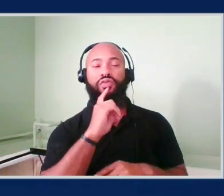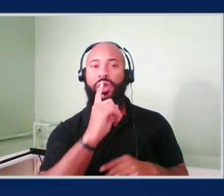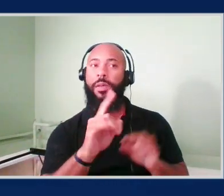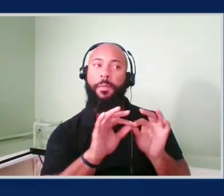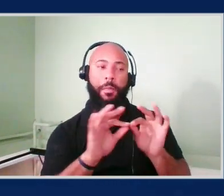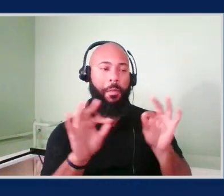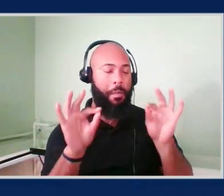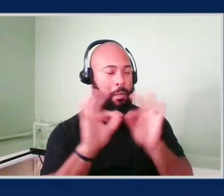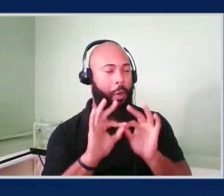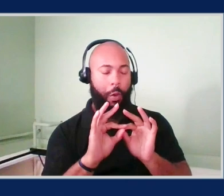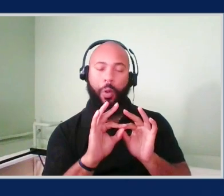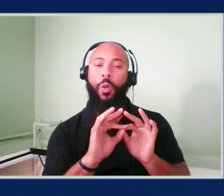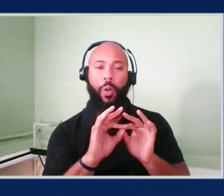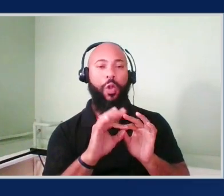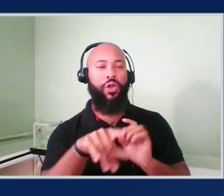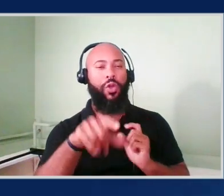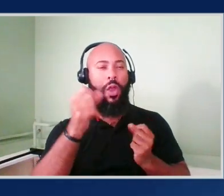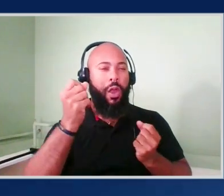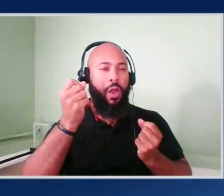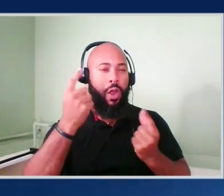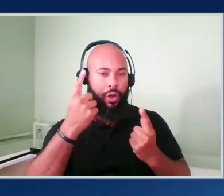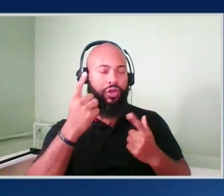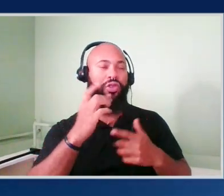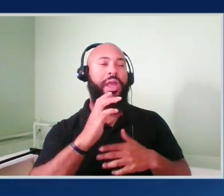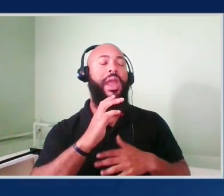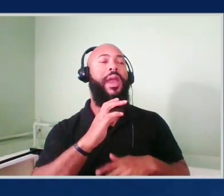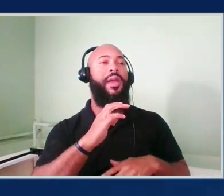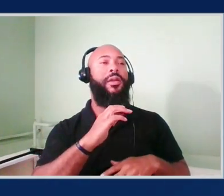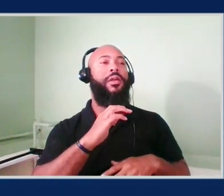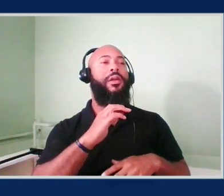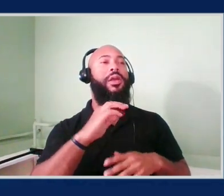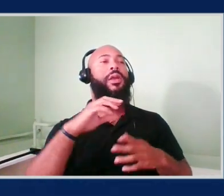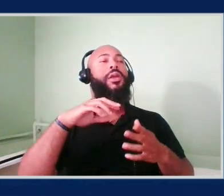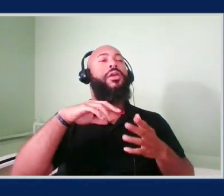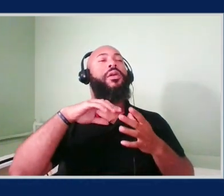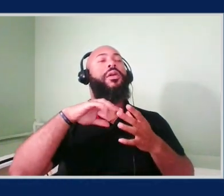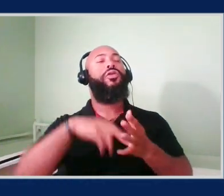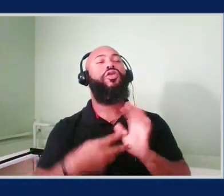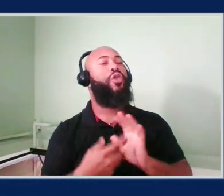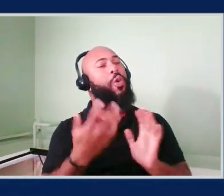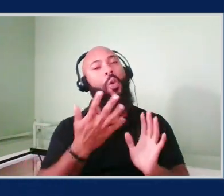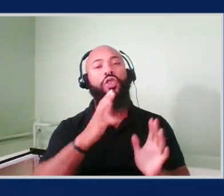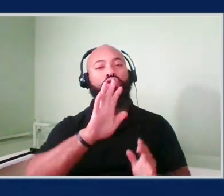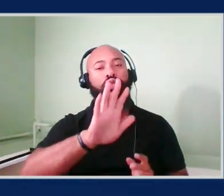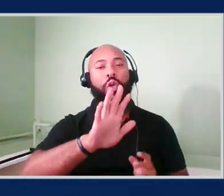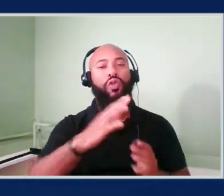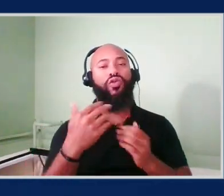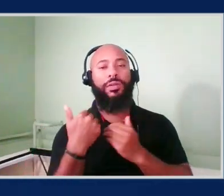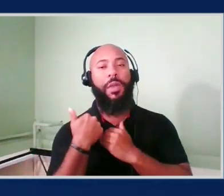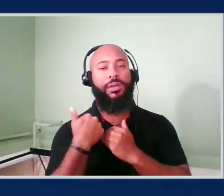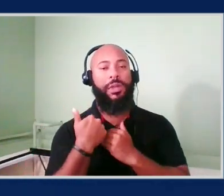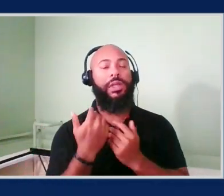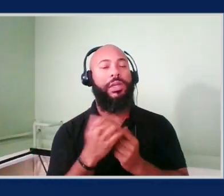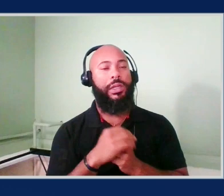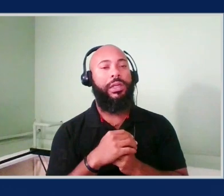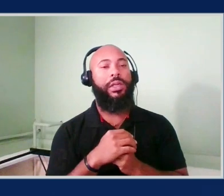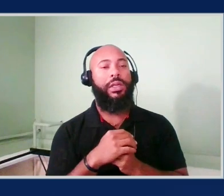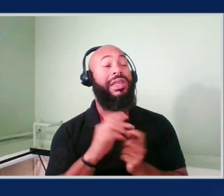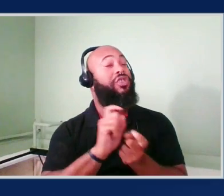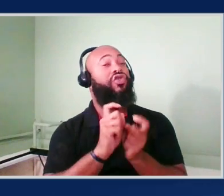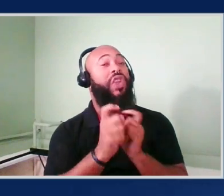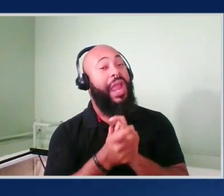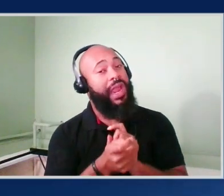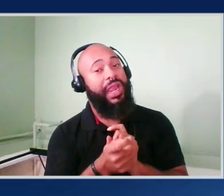that you understand it in terms of what's your responsibility. And it does change in terms